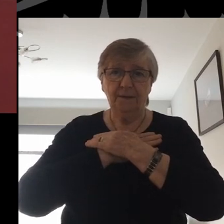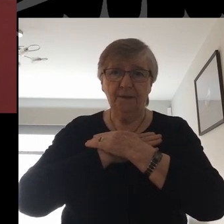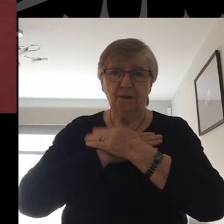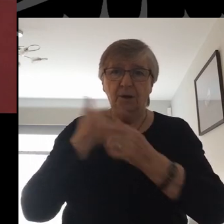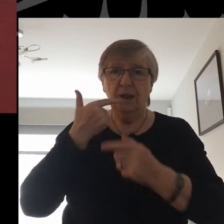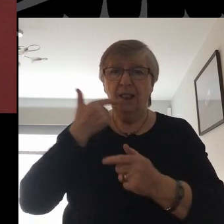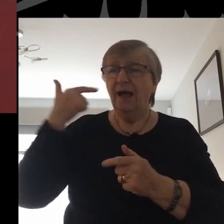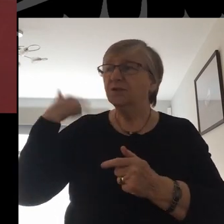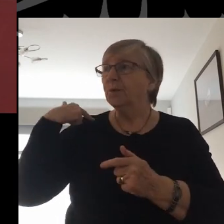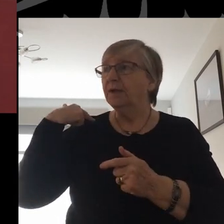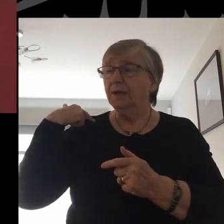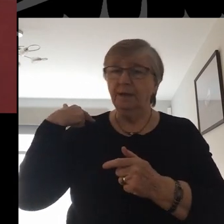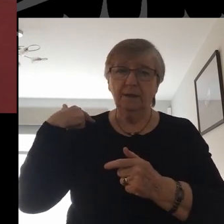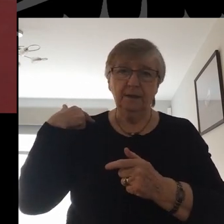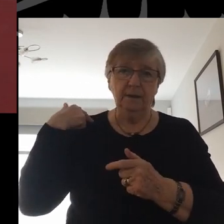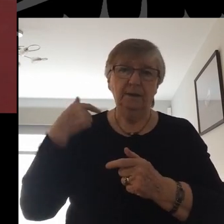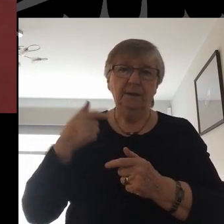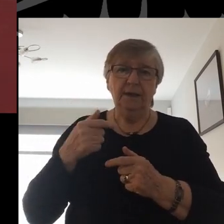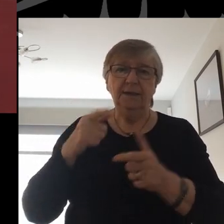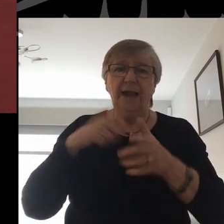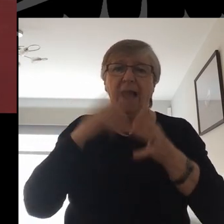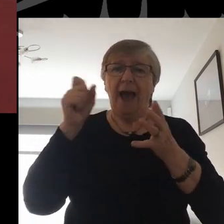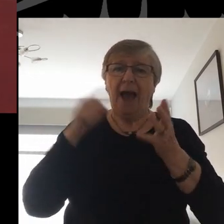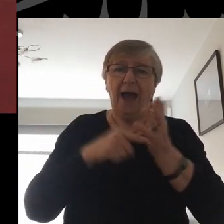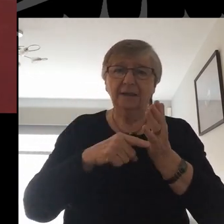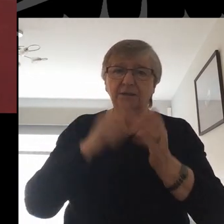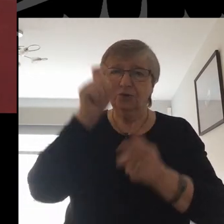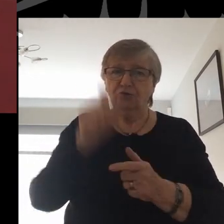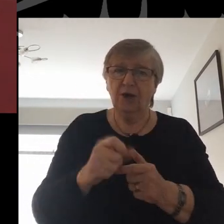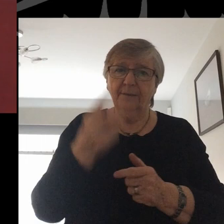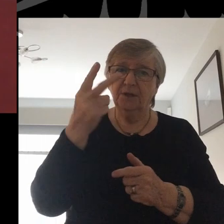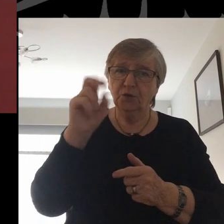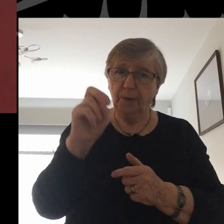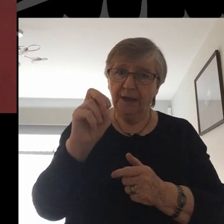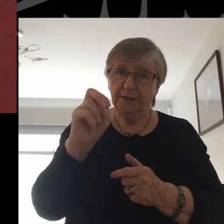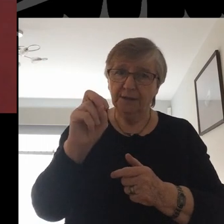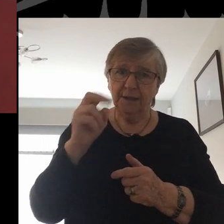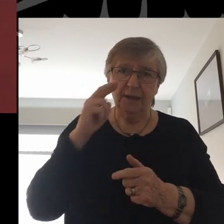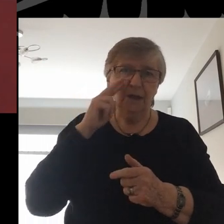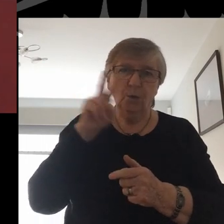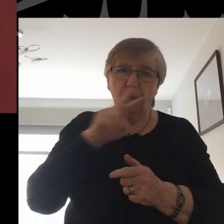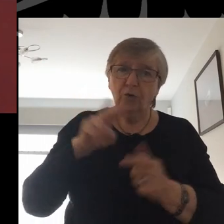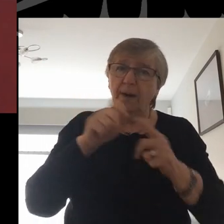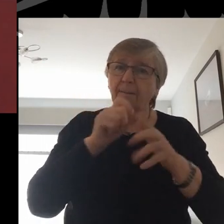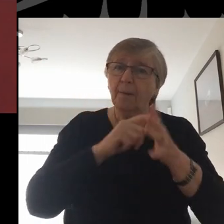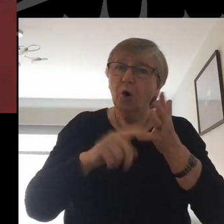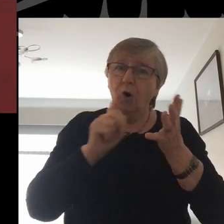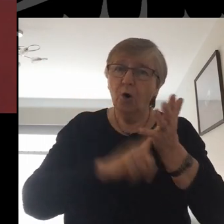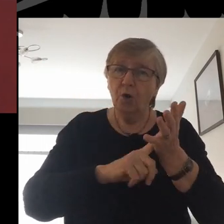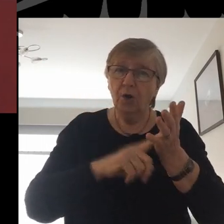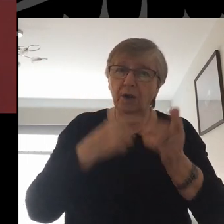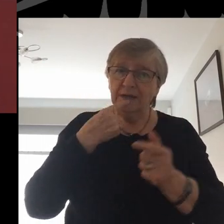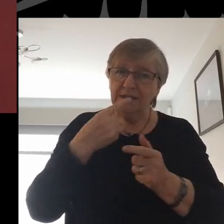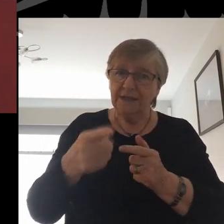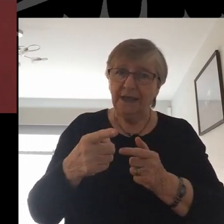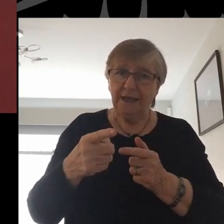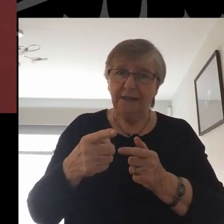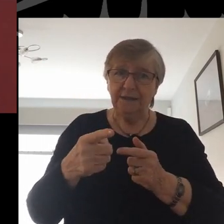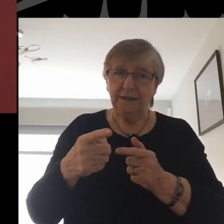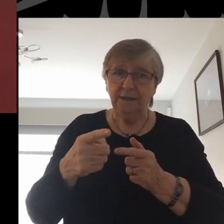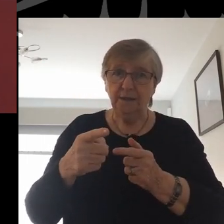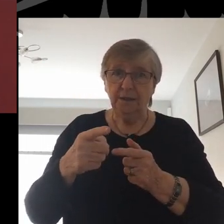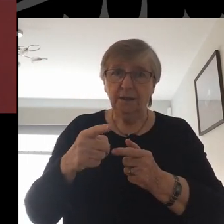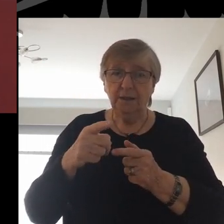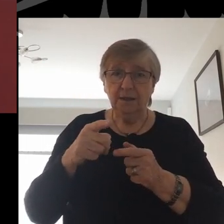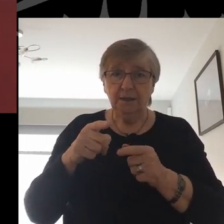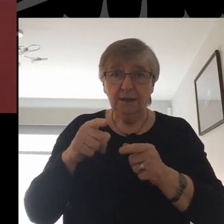Now, last week in the passage in Acts chapter 20, we read how the Apostle Paul could say to the church in Ephesus, to the Ephesian